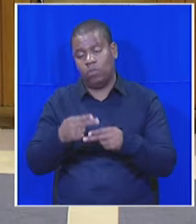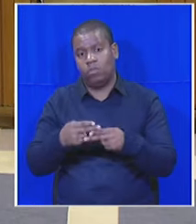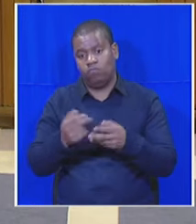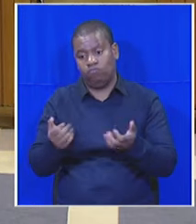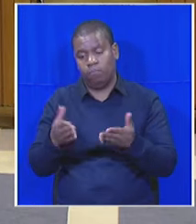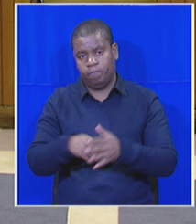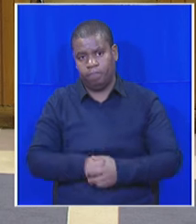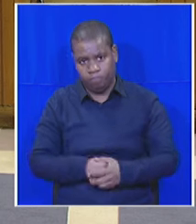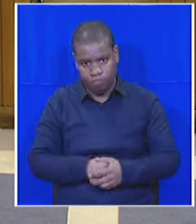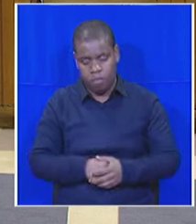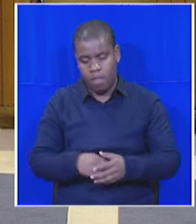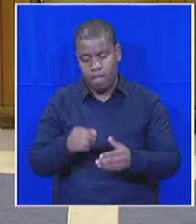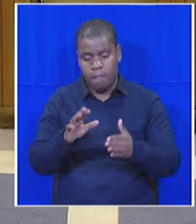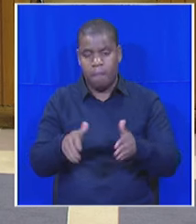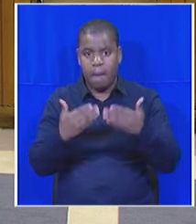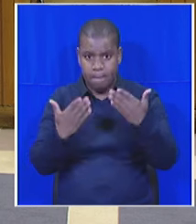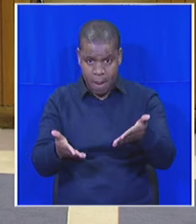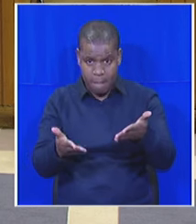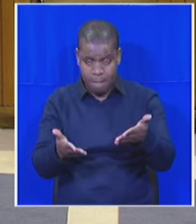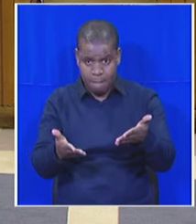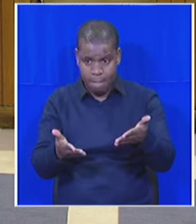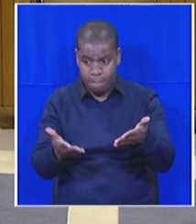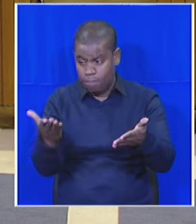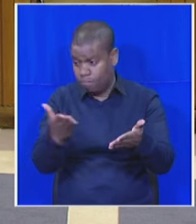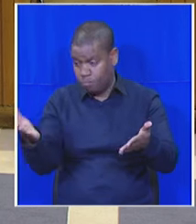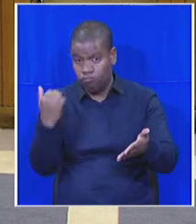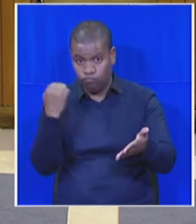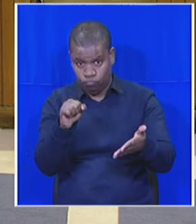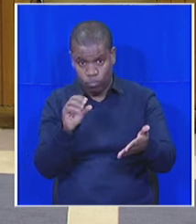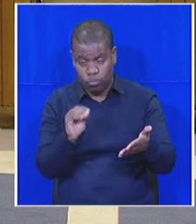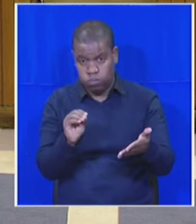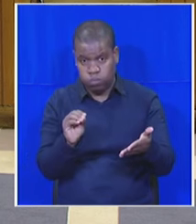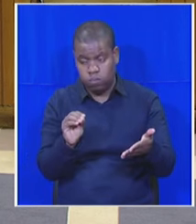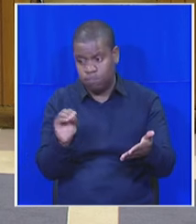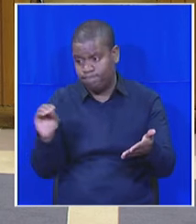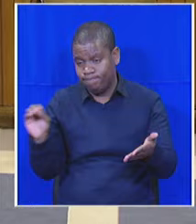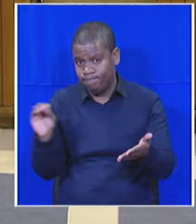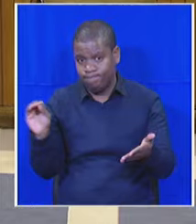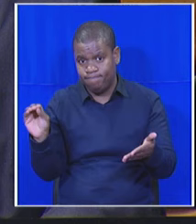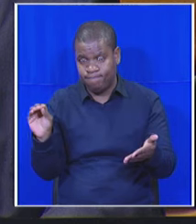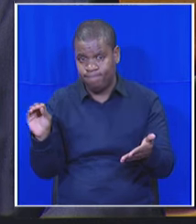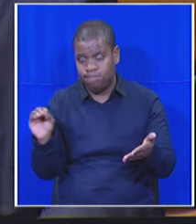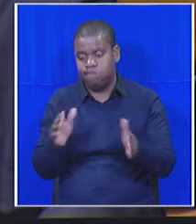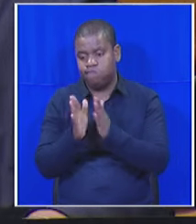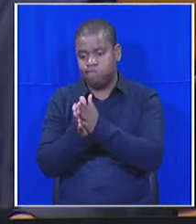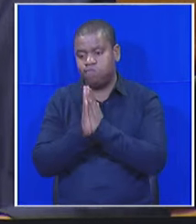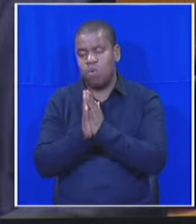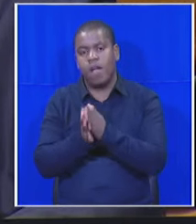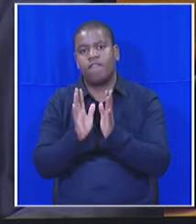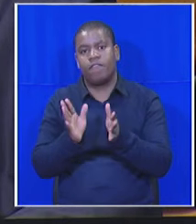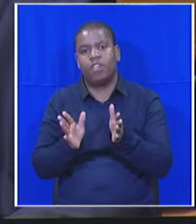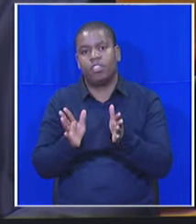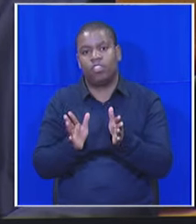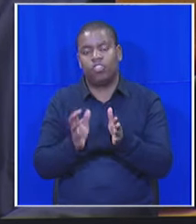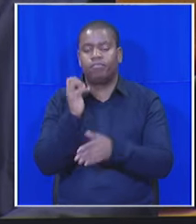I now put vote 36, water and sanitation. Are there any objections? A declaration has been